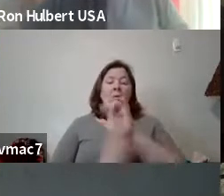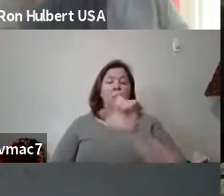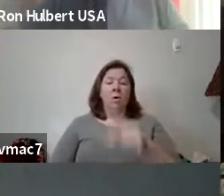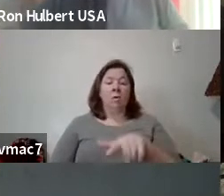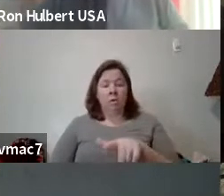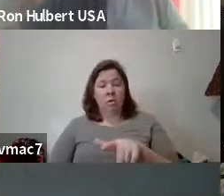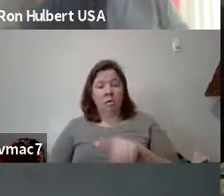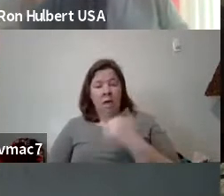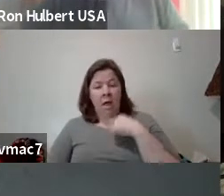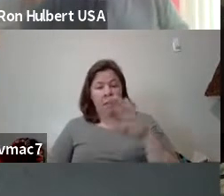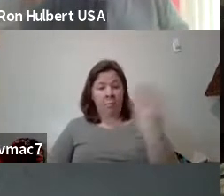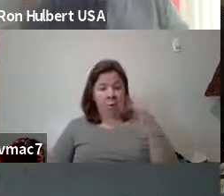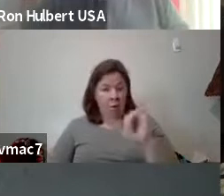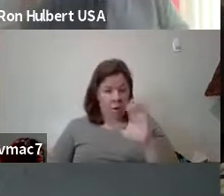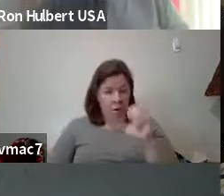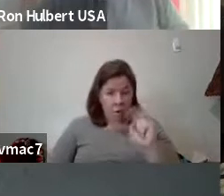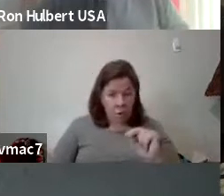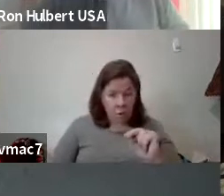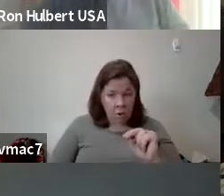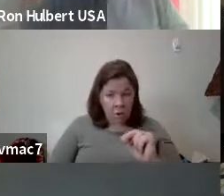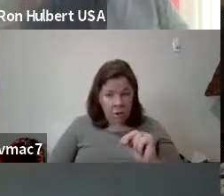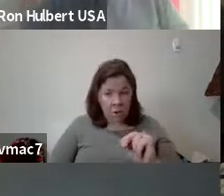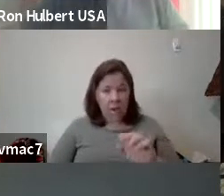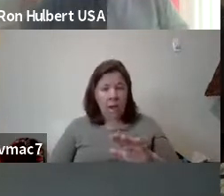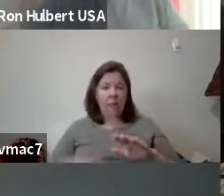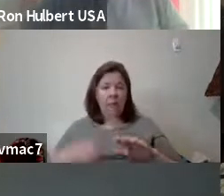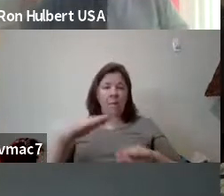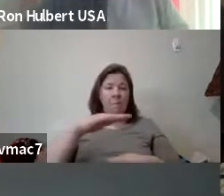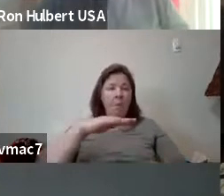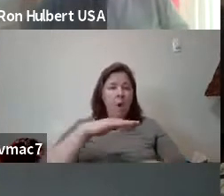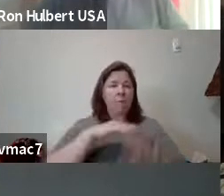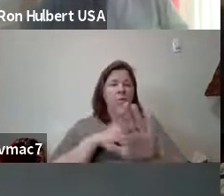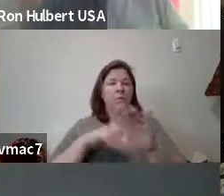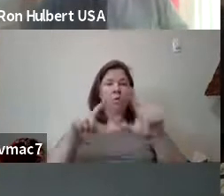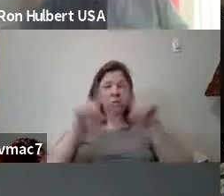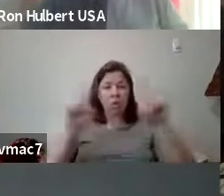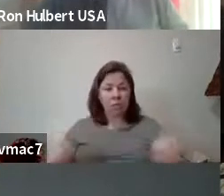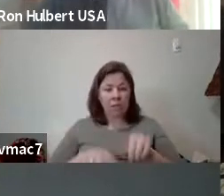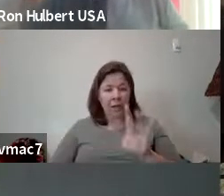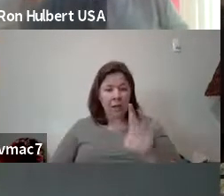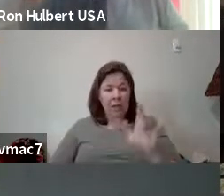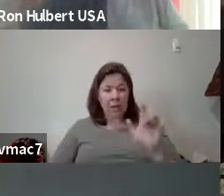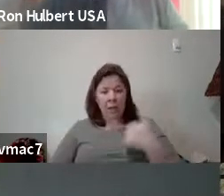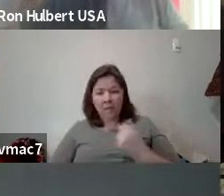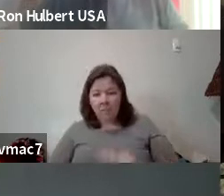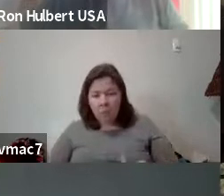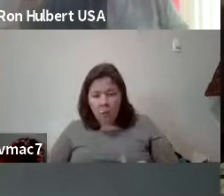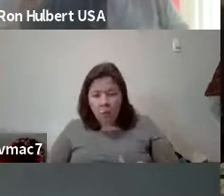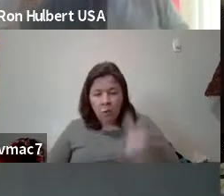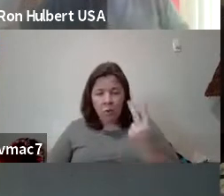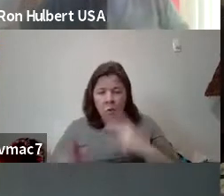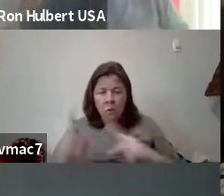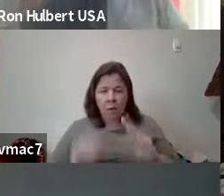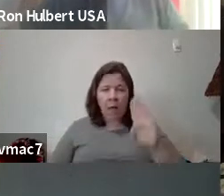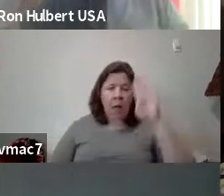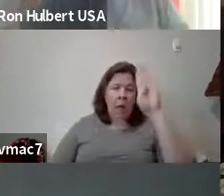a blue icon at the bottom of your screen. So just click on that. I see there are 2 people that have raised